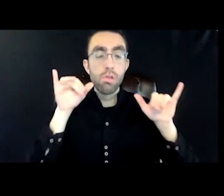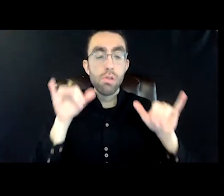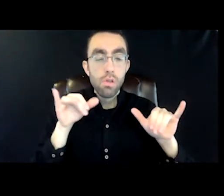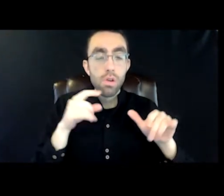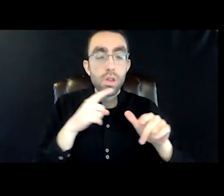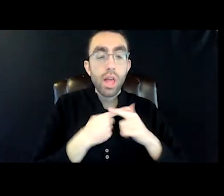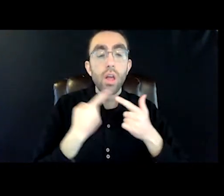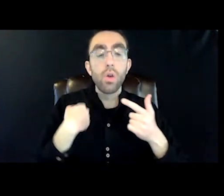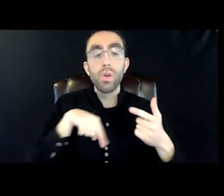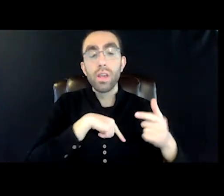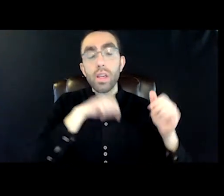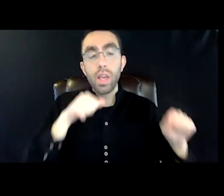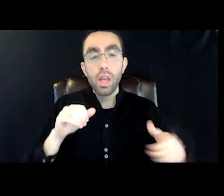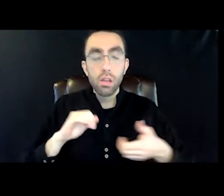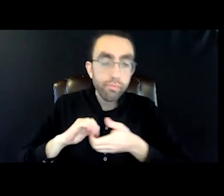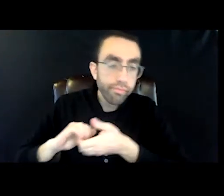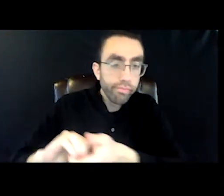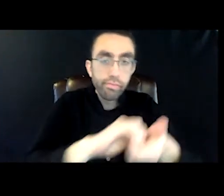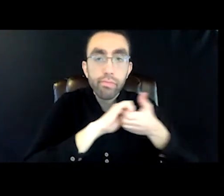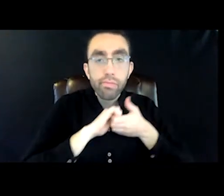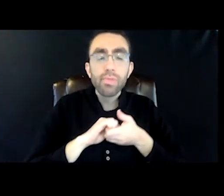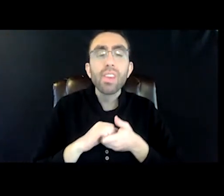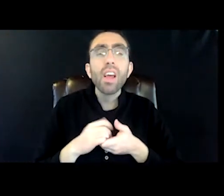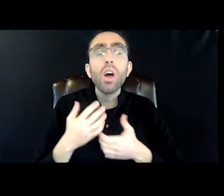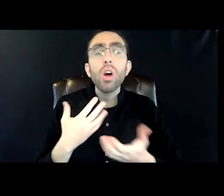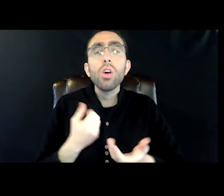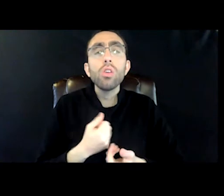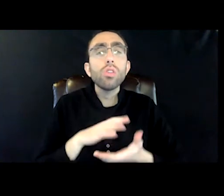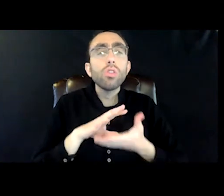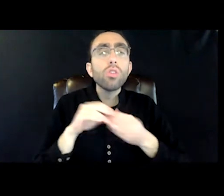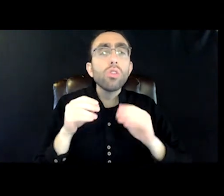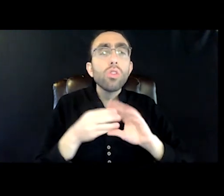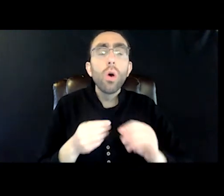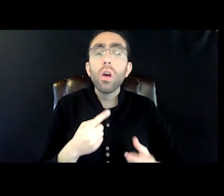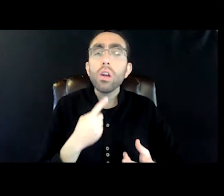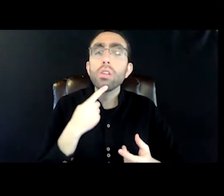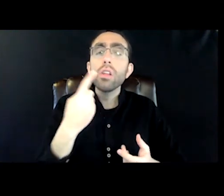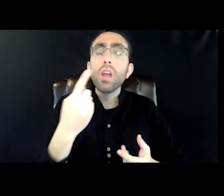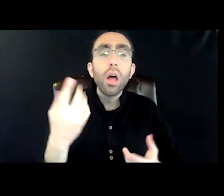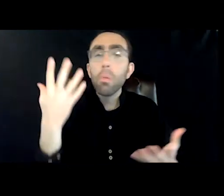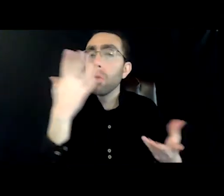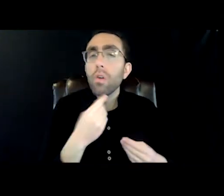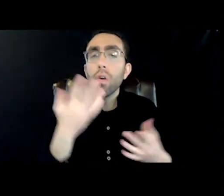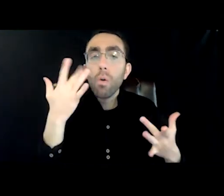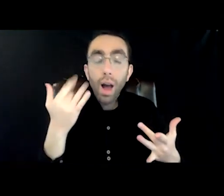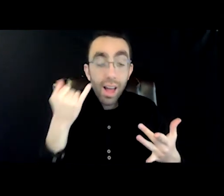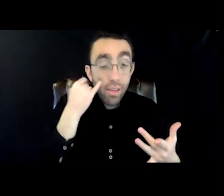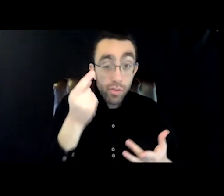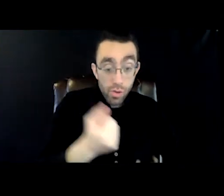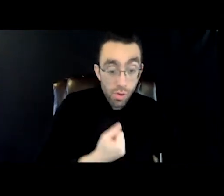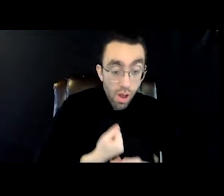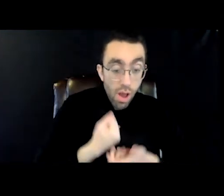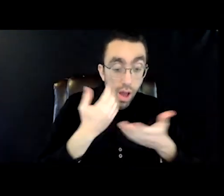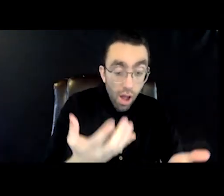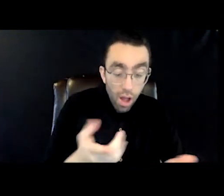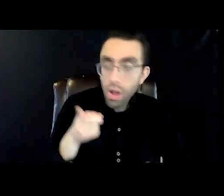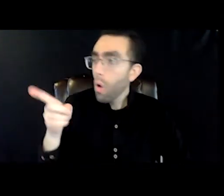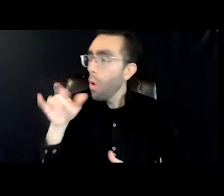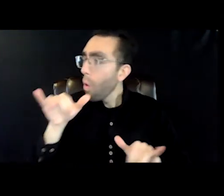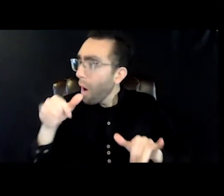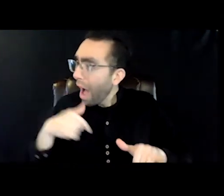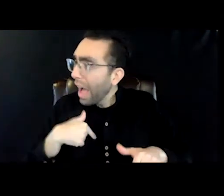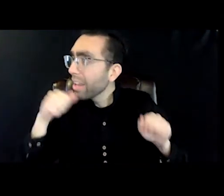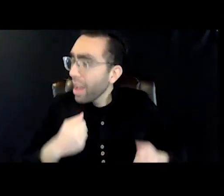of storytelling is it really gives other people permission to open up as well, and share what they want to